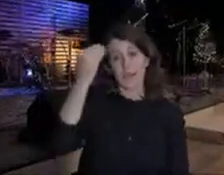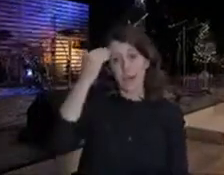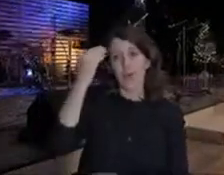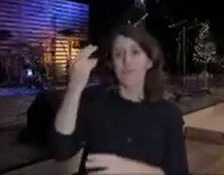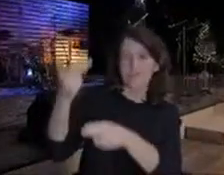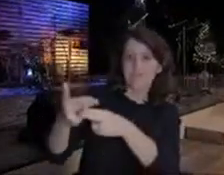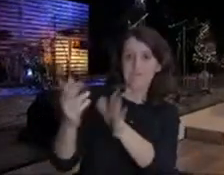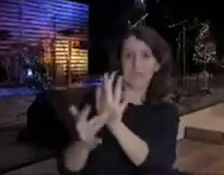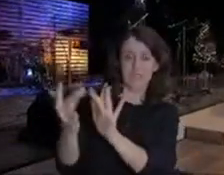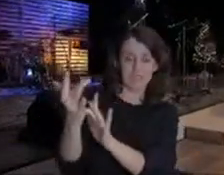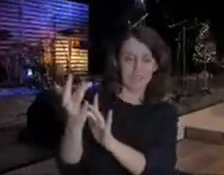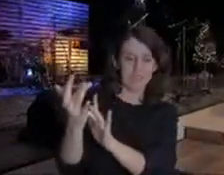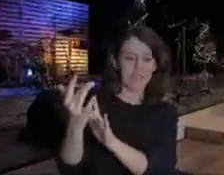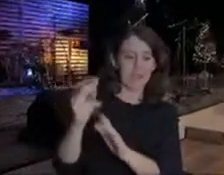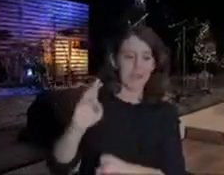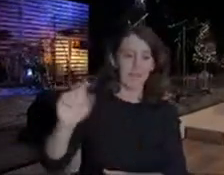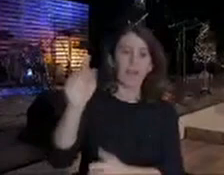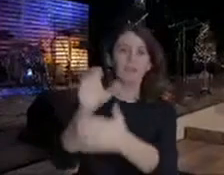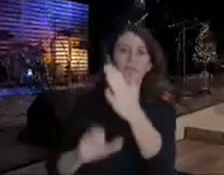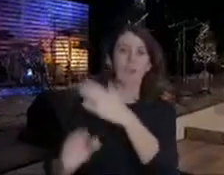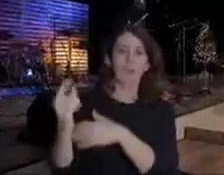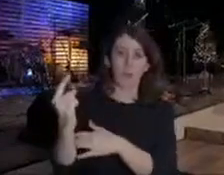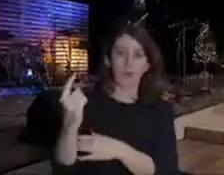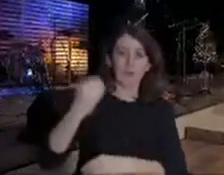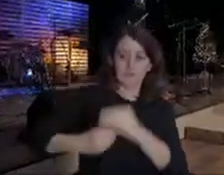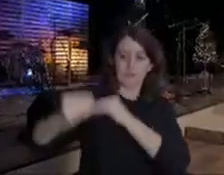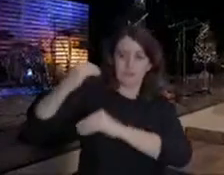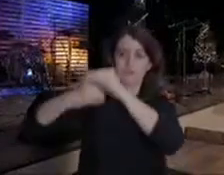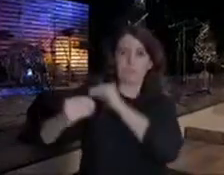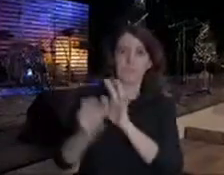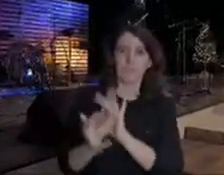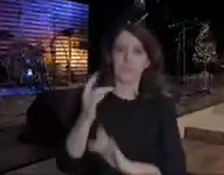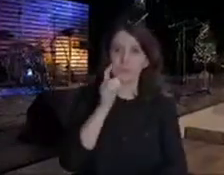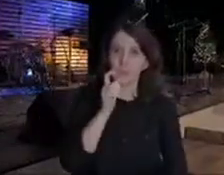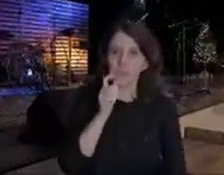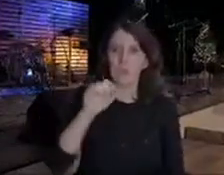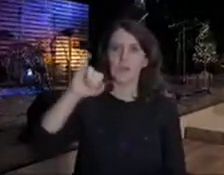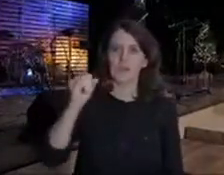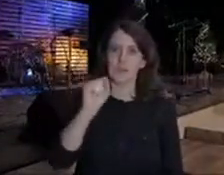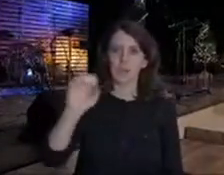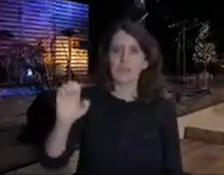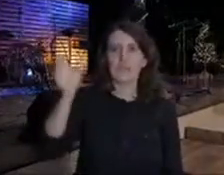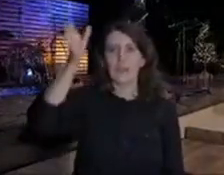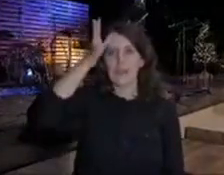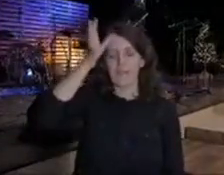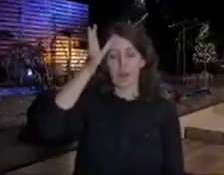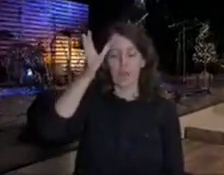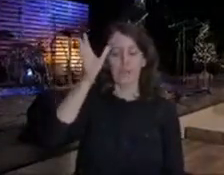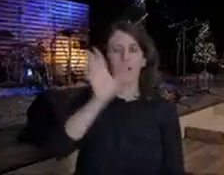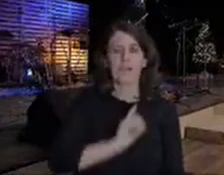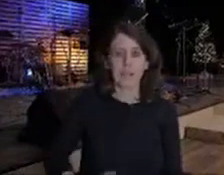Jesus. Right? You get to Matthew chapter 1, and guess who's in the genealogy of Jesus? We have Jesse, the father of